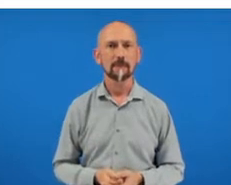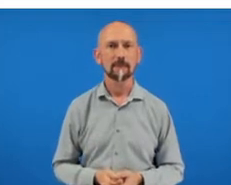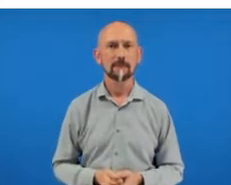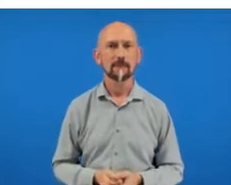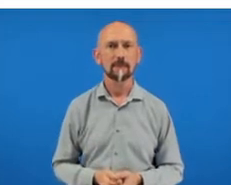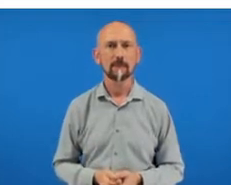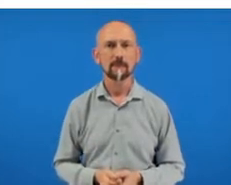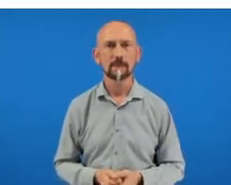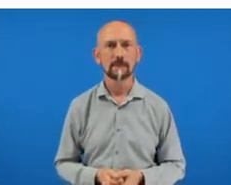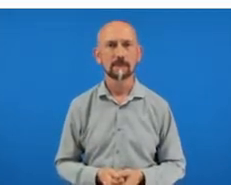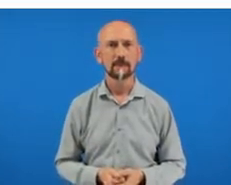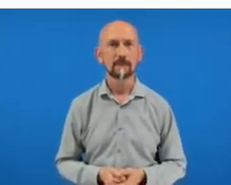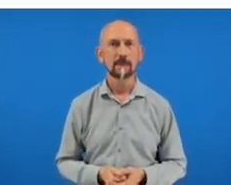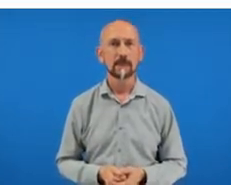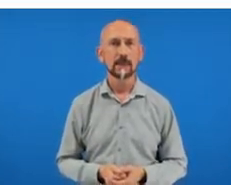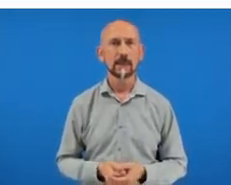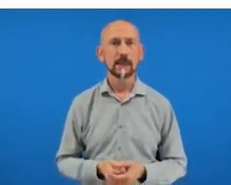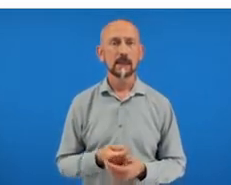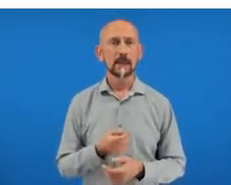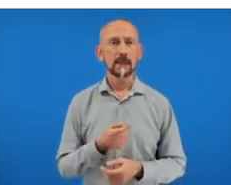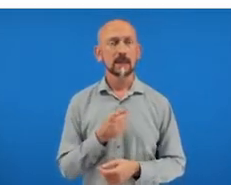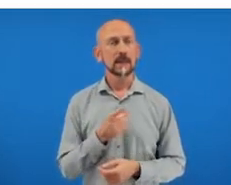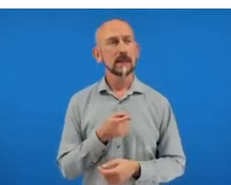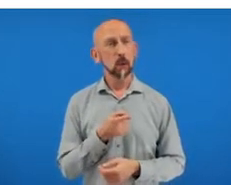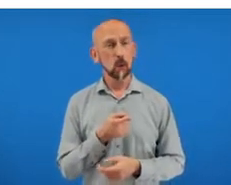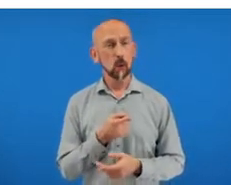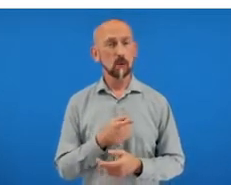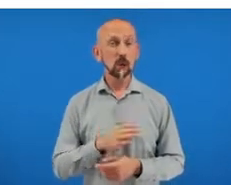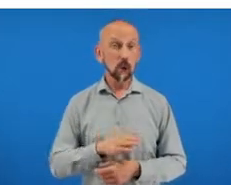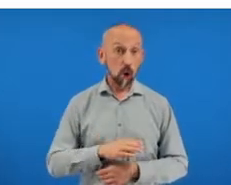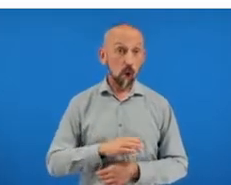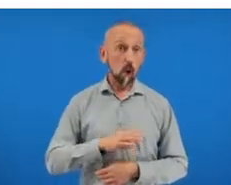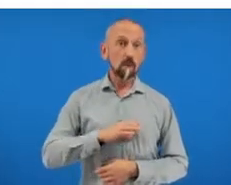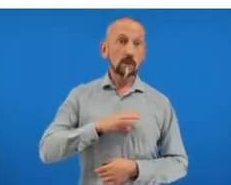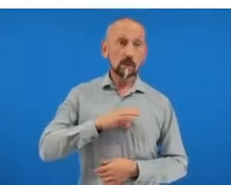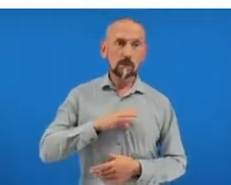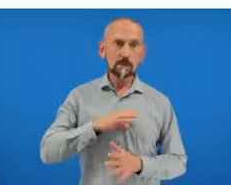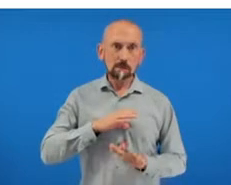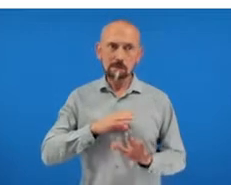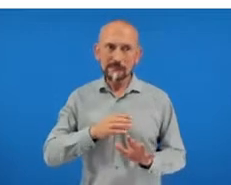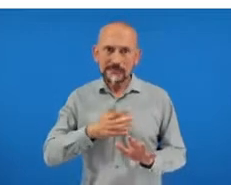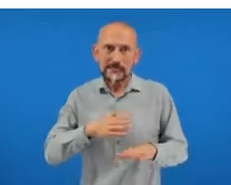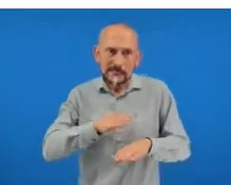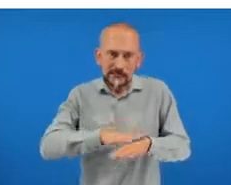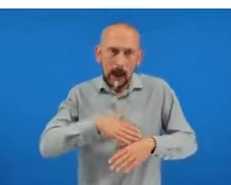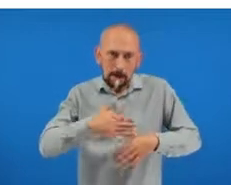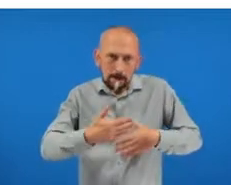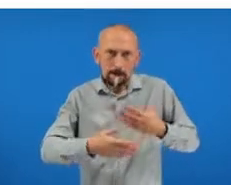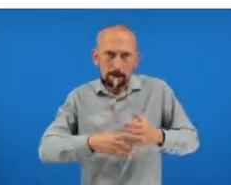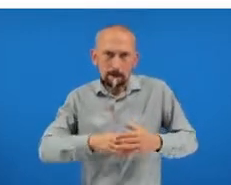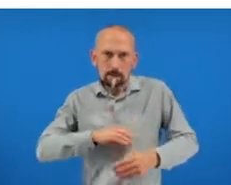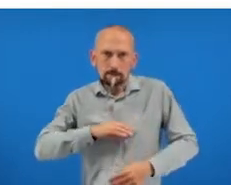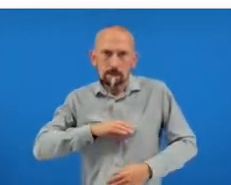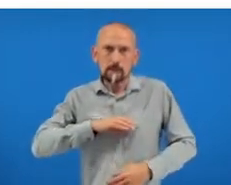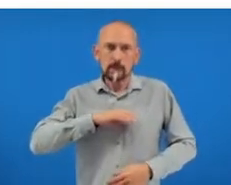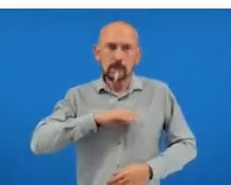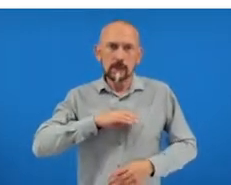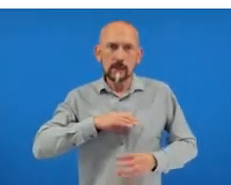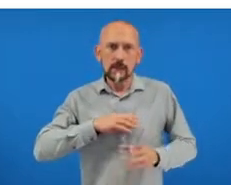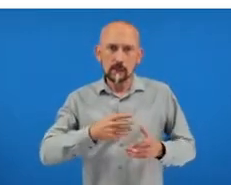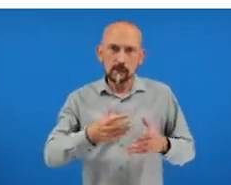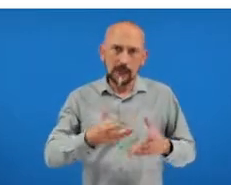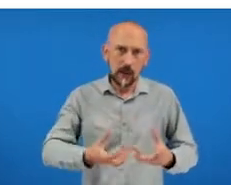And it took a while to build that confidence. It was about gaining my confidence overall. And I think